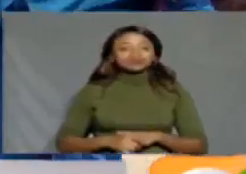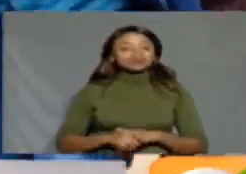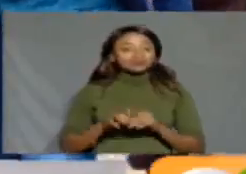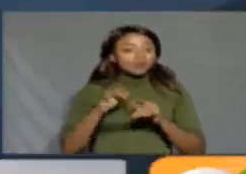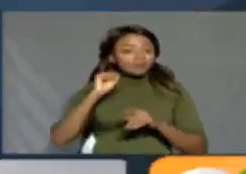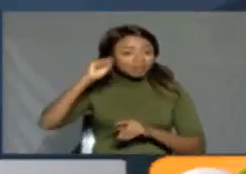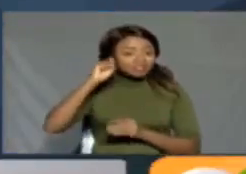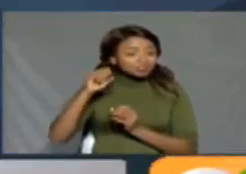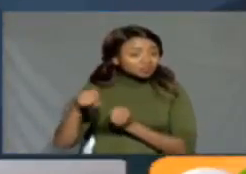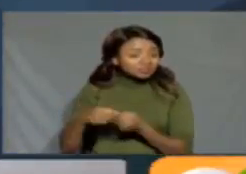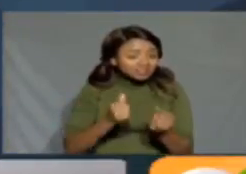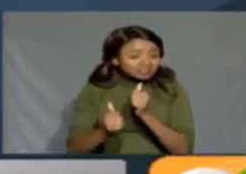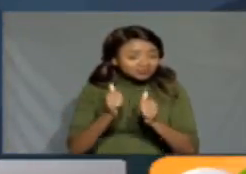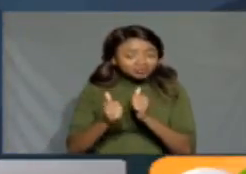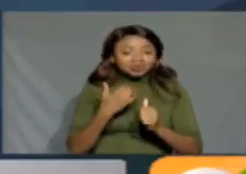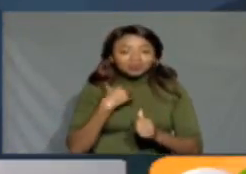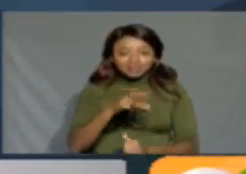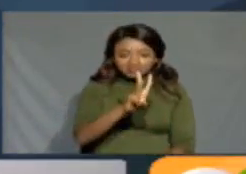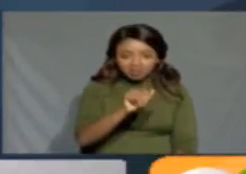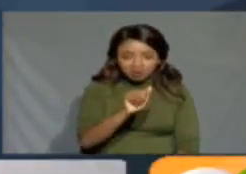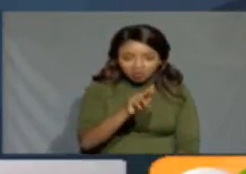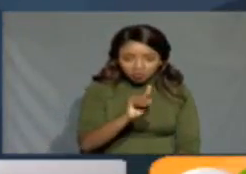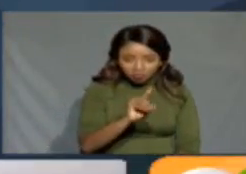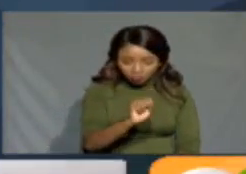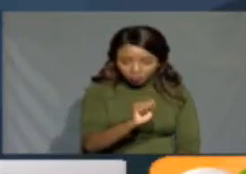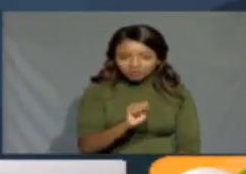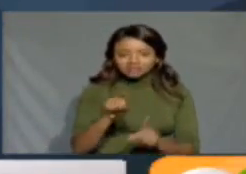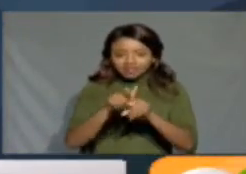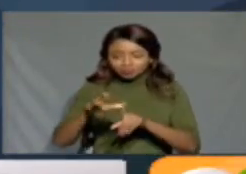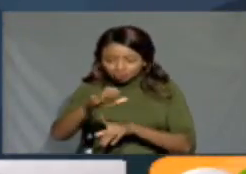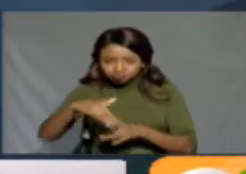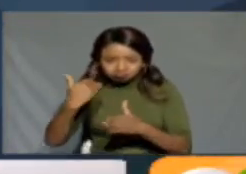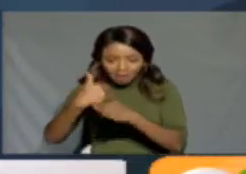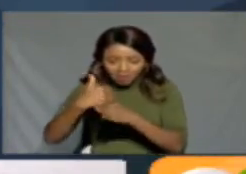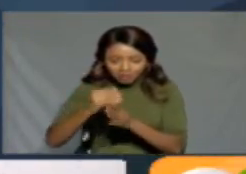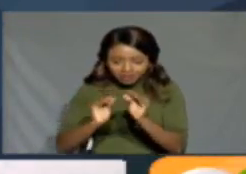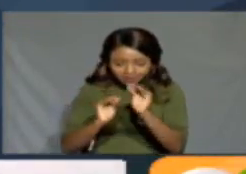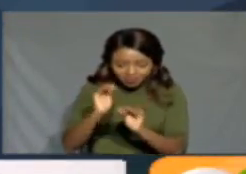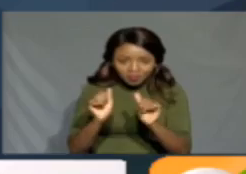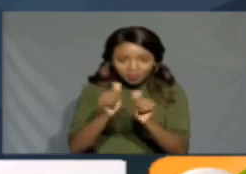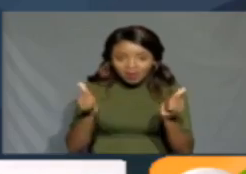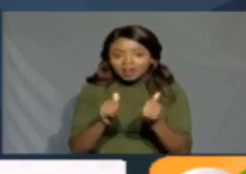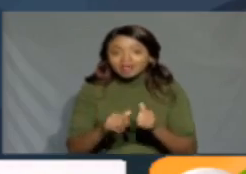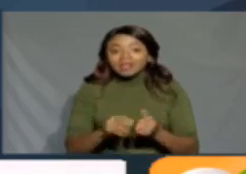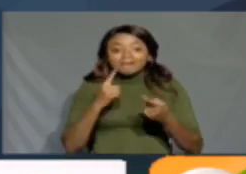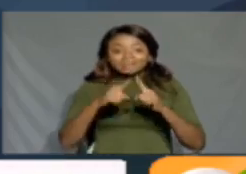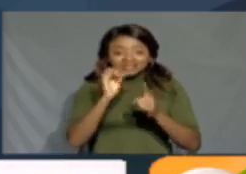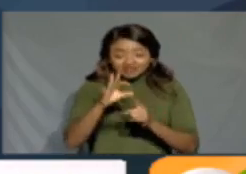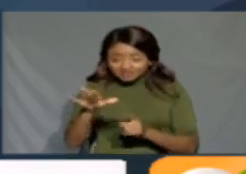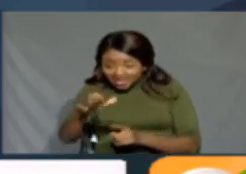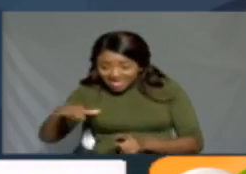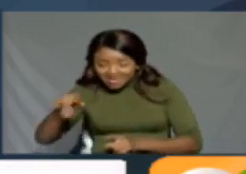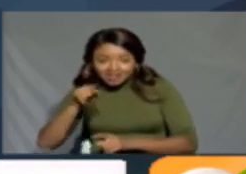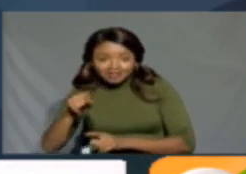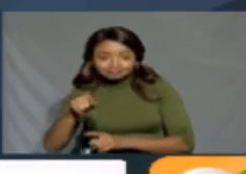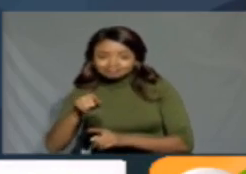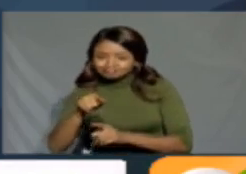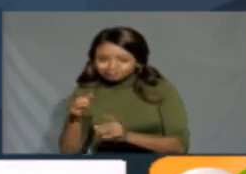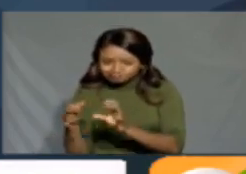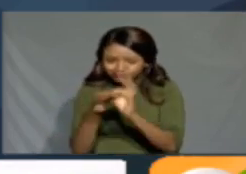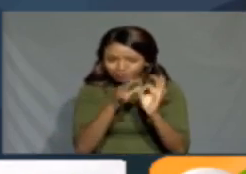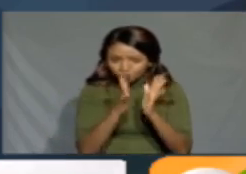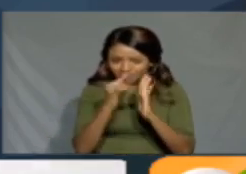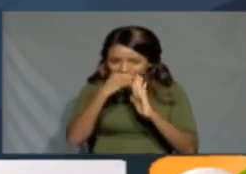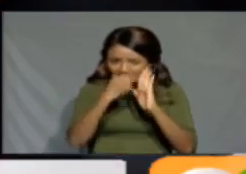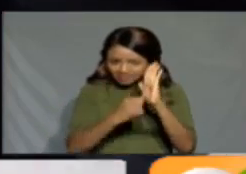constituencies and wards that must constitutionally be conducted by 2024. Constituencies that do not meet the population criteria may be